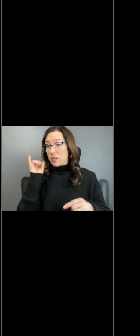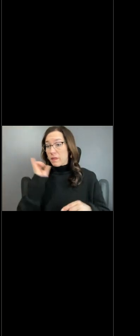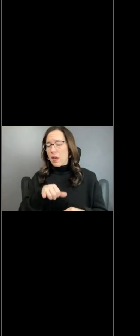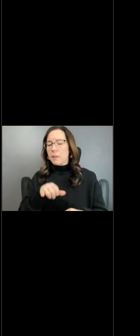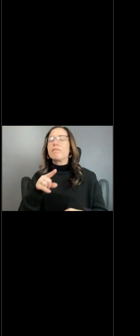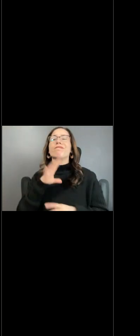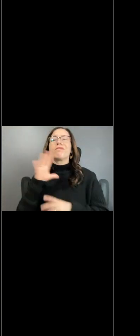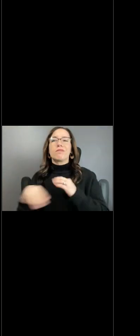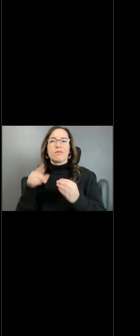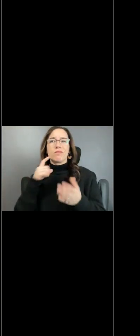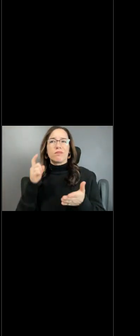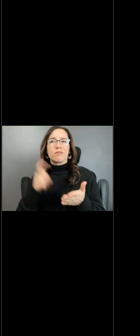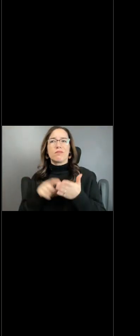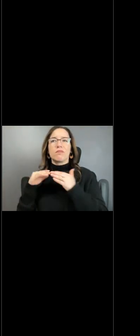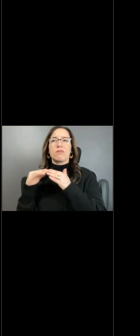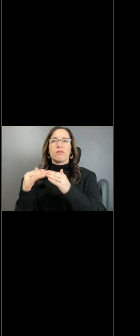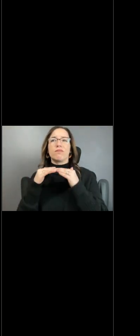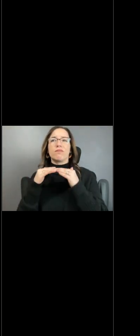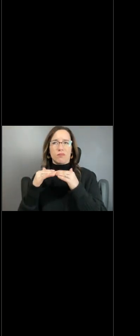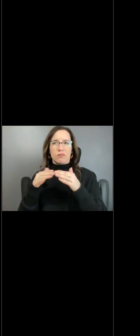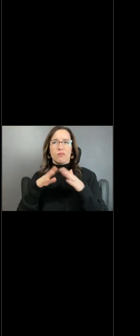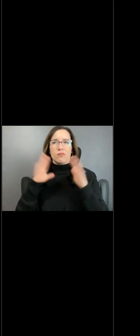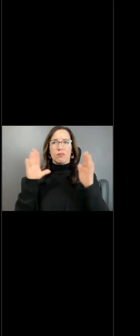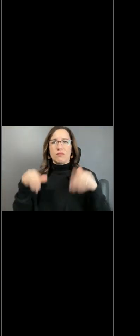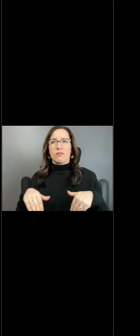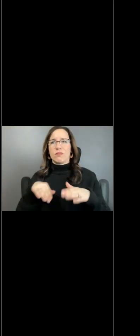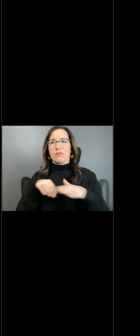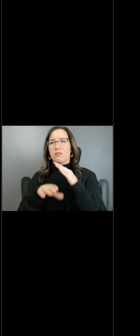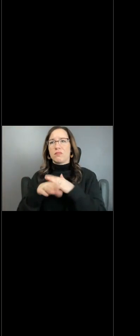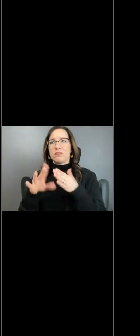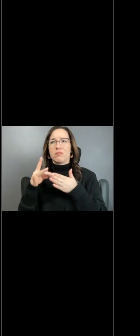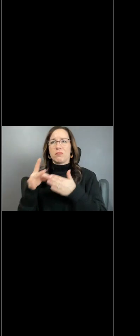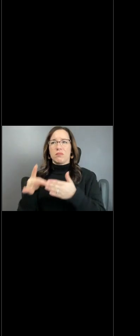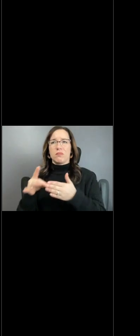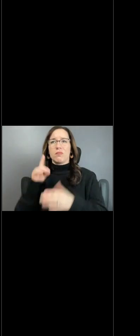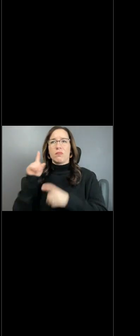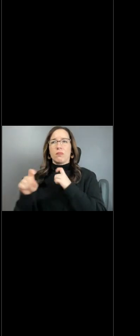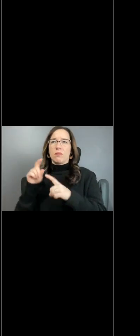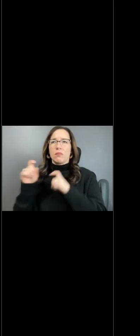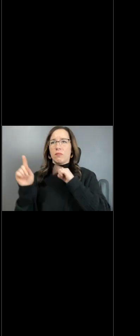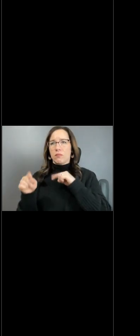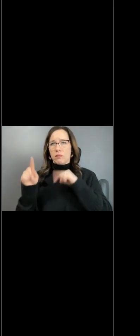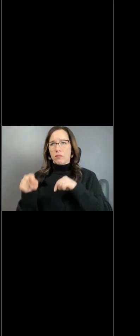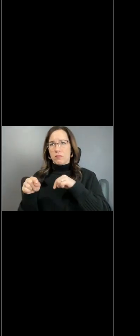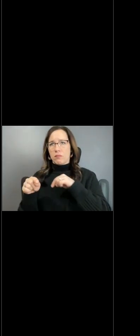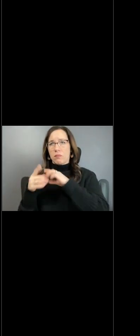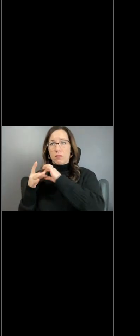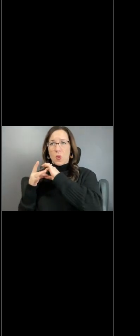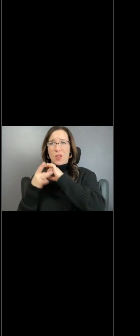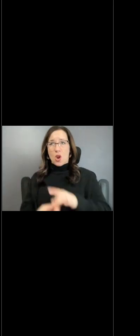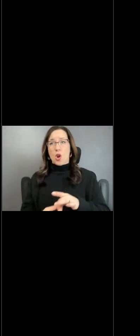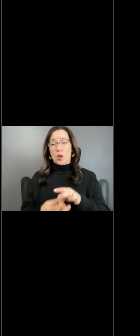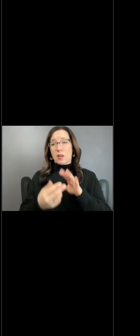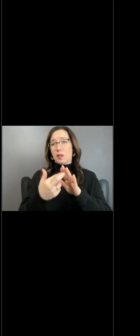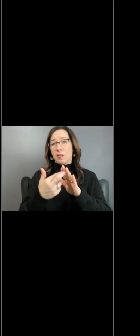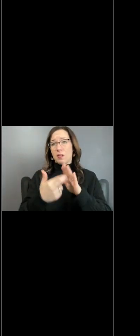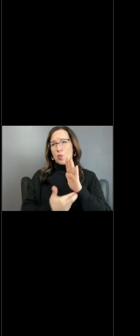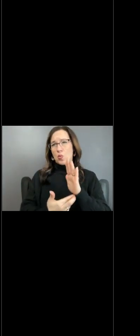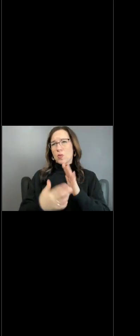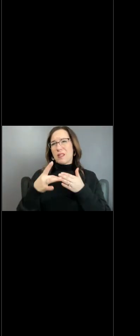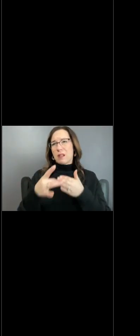to Notice of Fair Housing Accessibility Guidelines, questions and answers about the